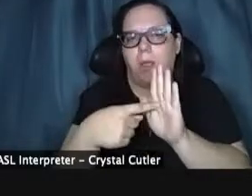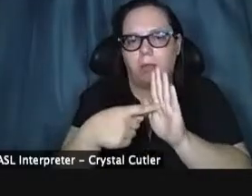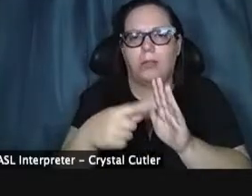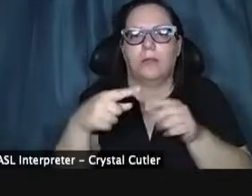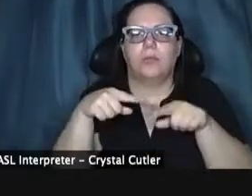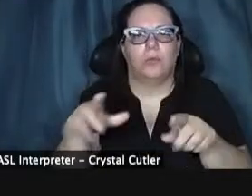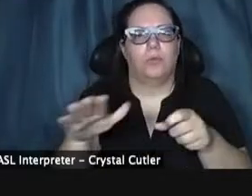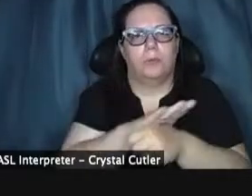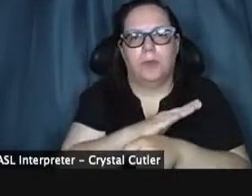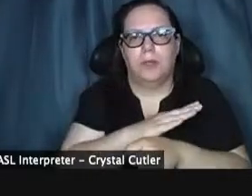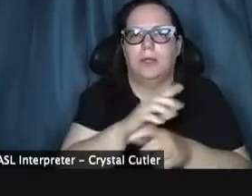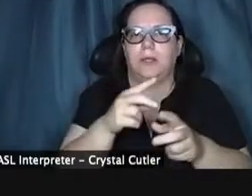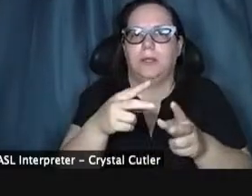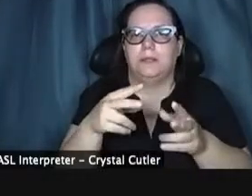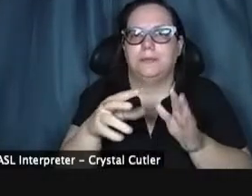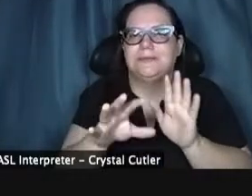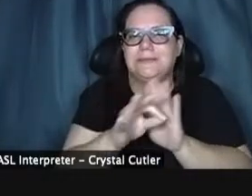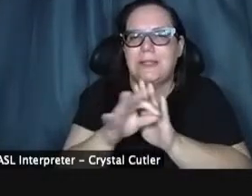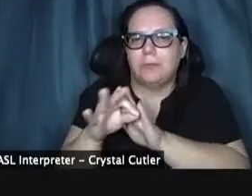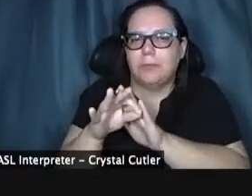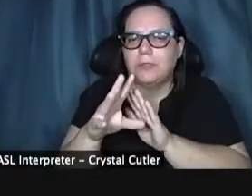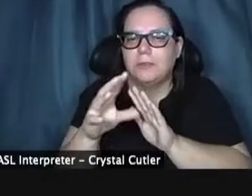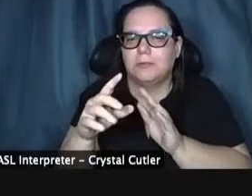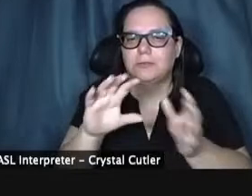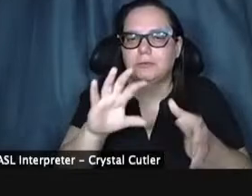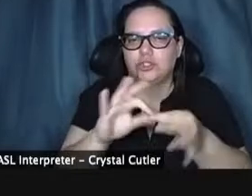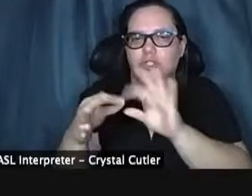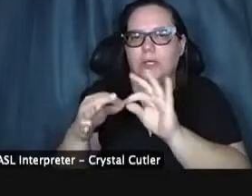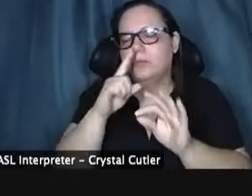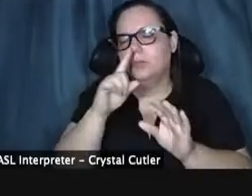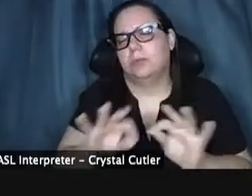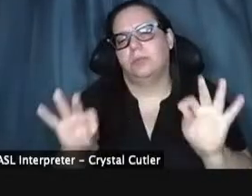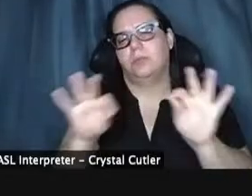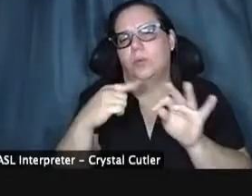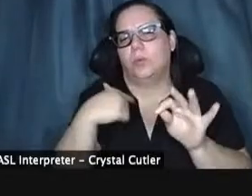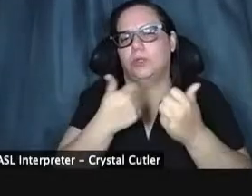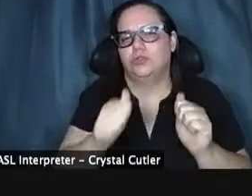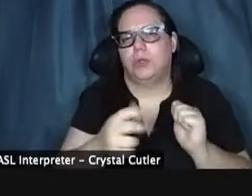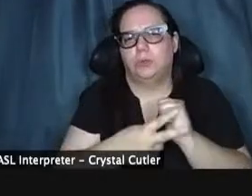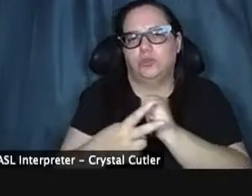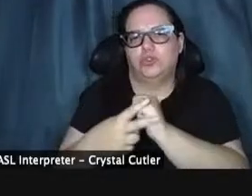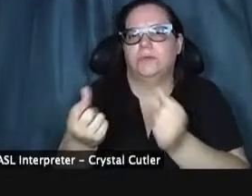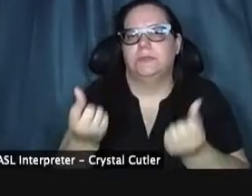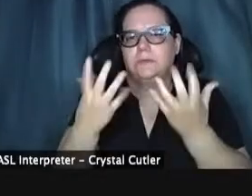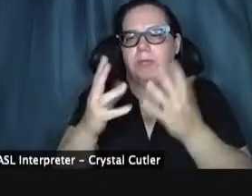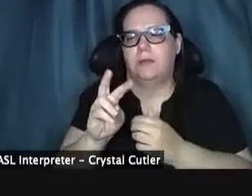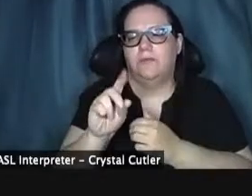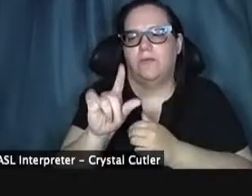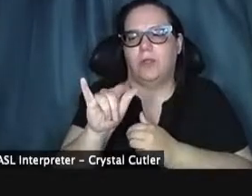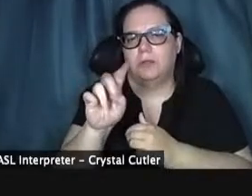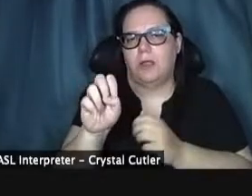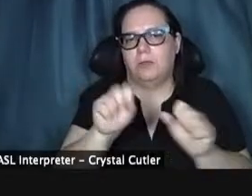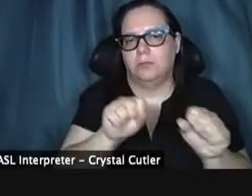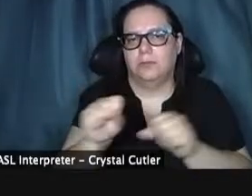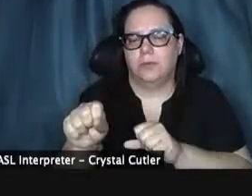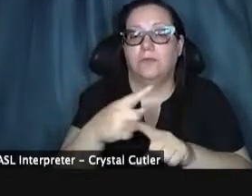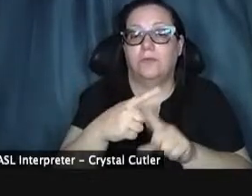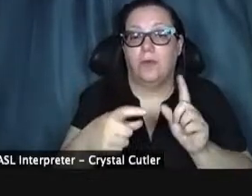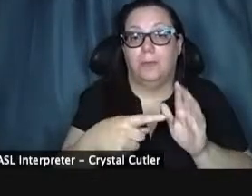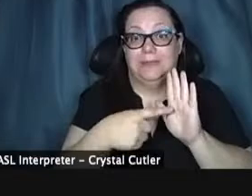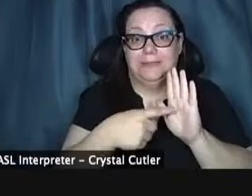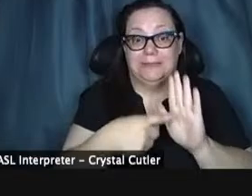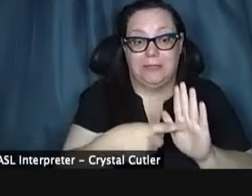course very important that we try to preserve as many volatiles as we possibly can from the sample through to the extraction